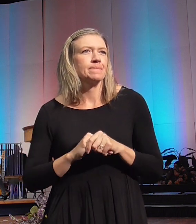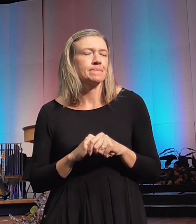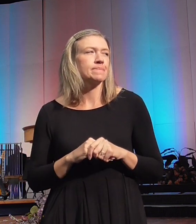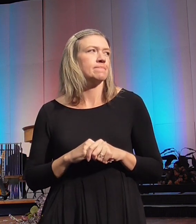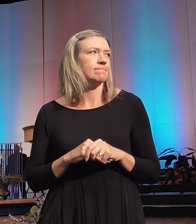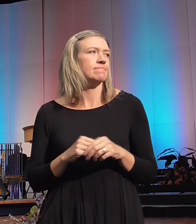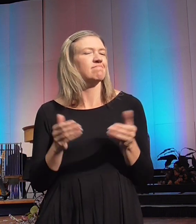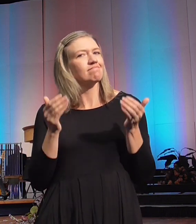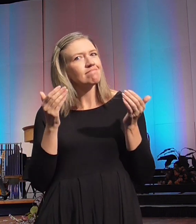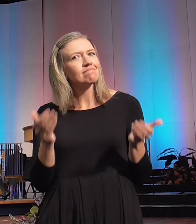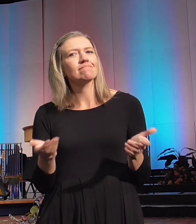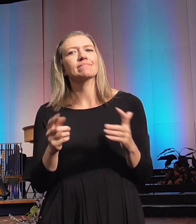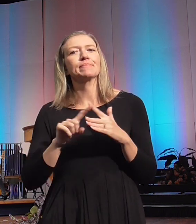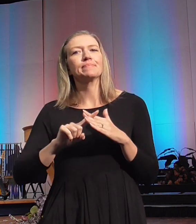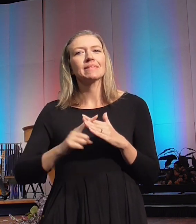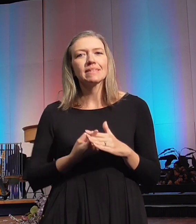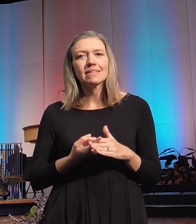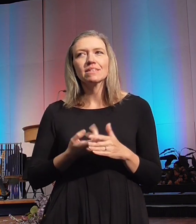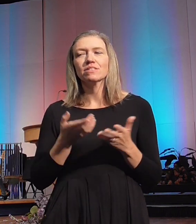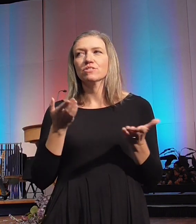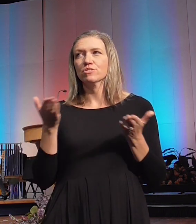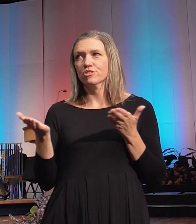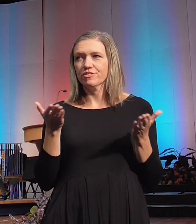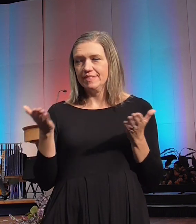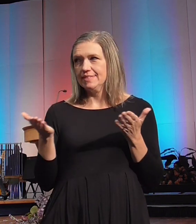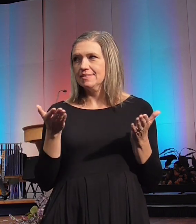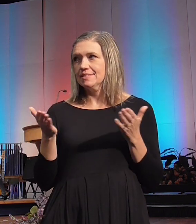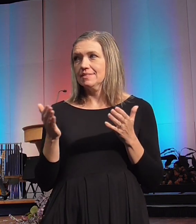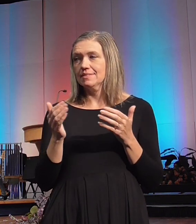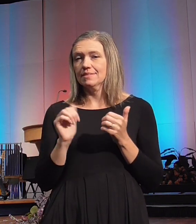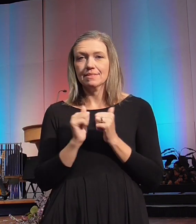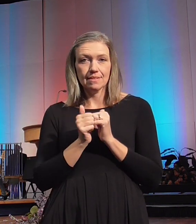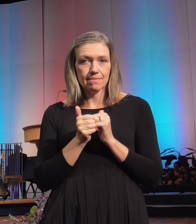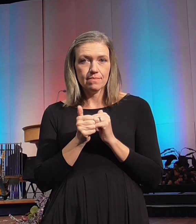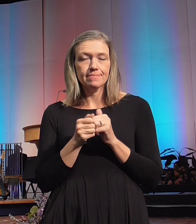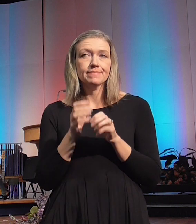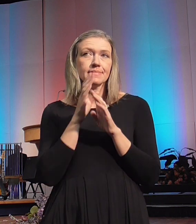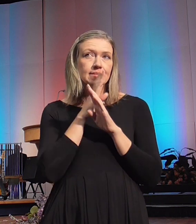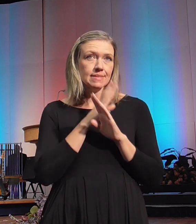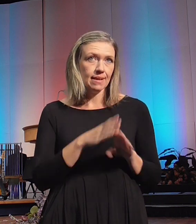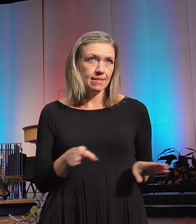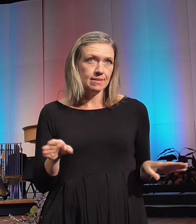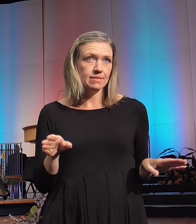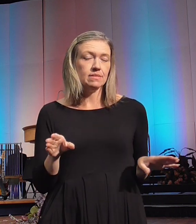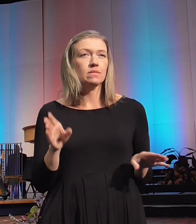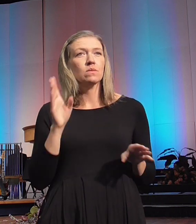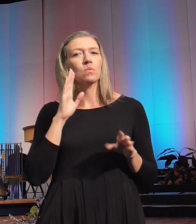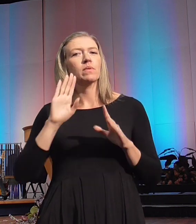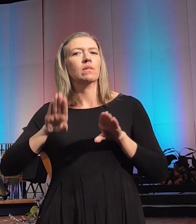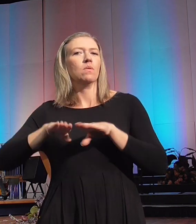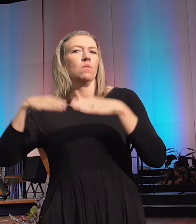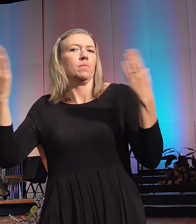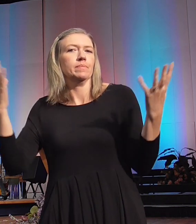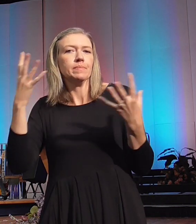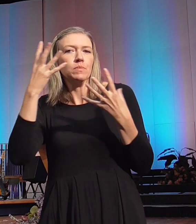So let us begin our service with silence, and then we'll open with a beautiful